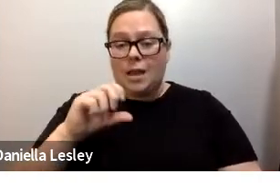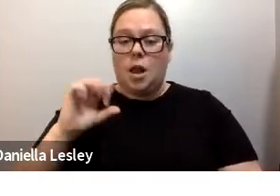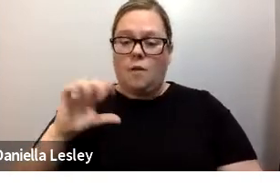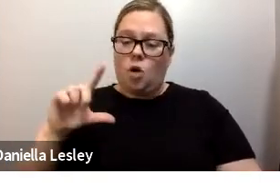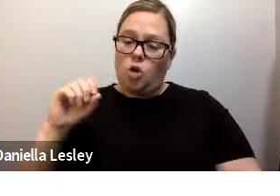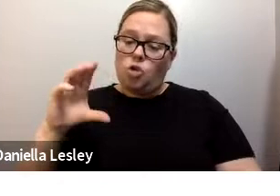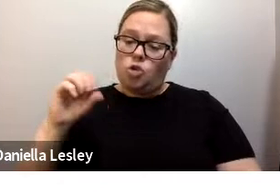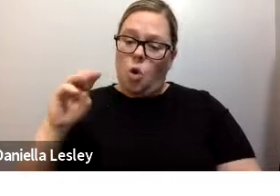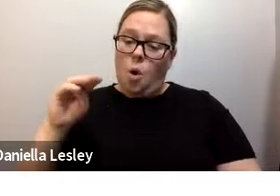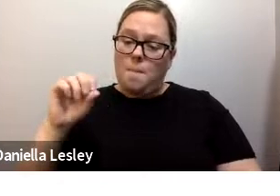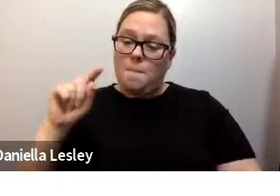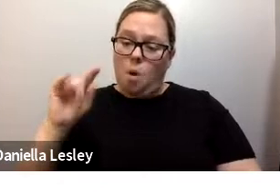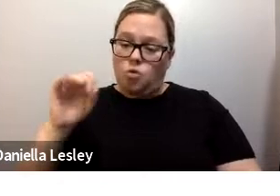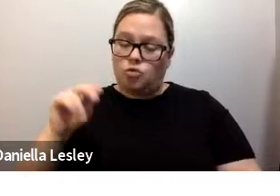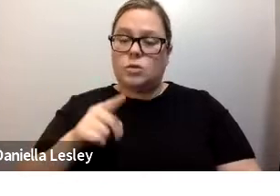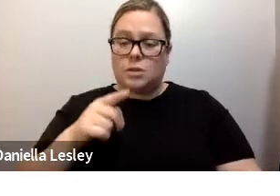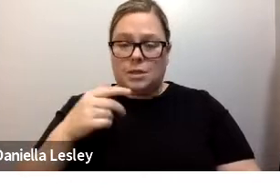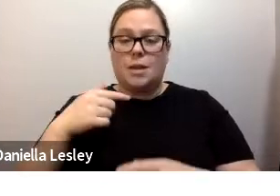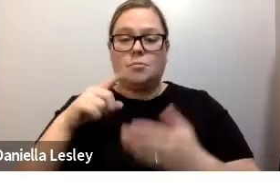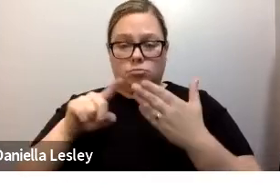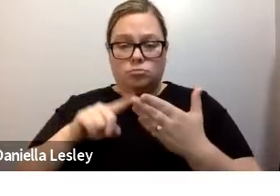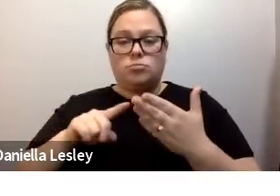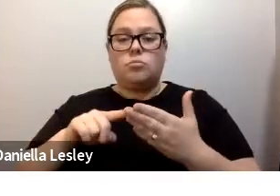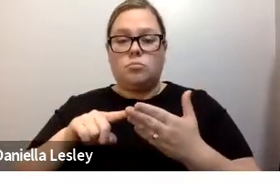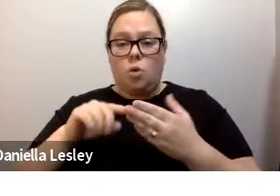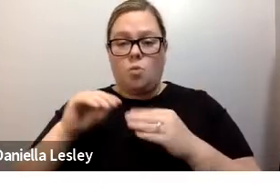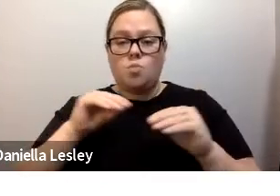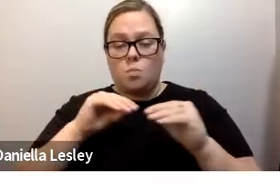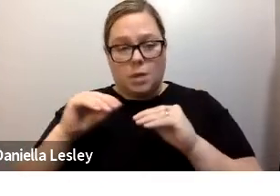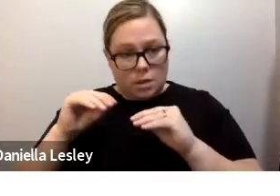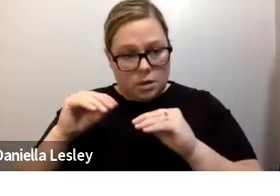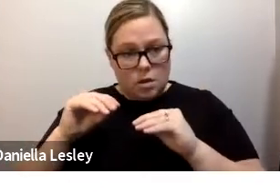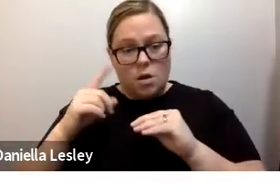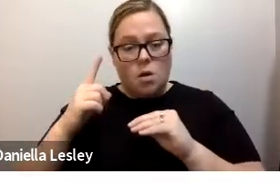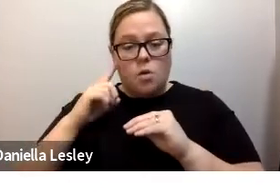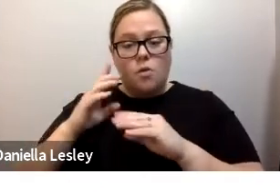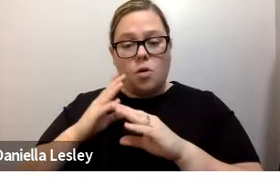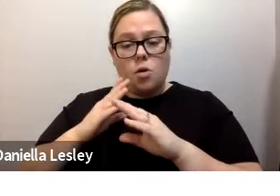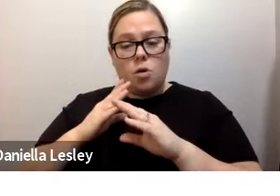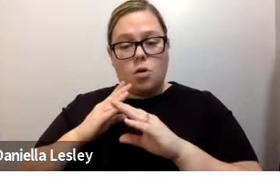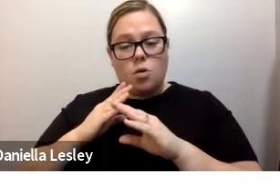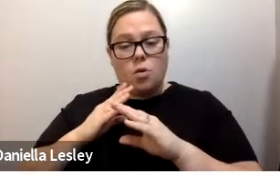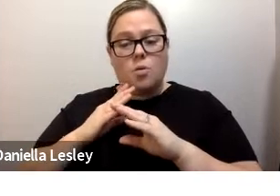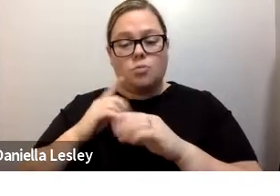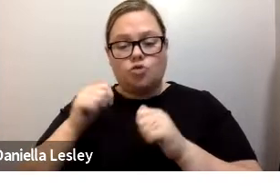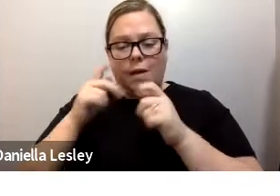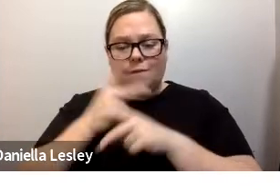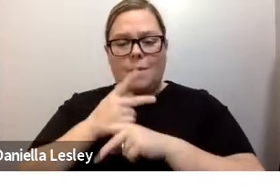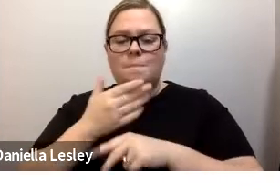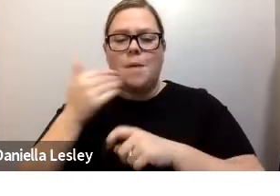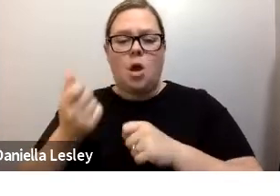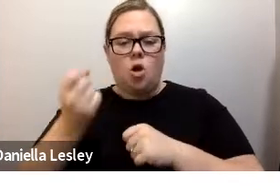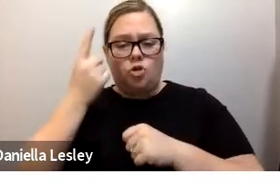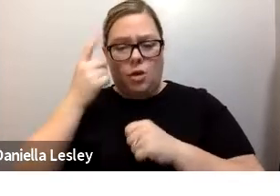motor control issues associated with ambulation after stroke to propose theories surrounding a better understanding of how the